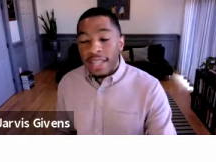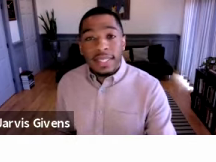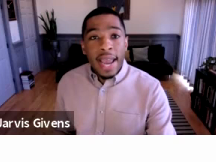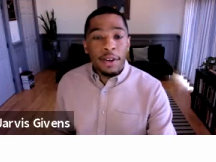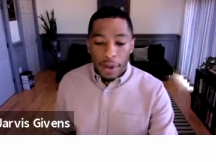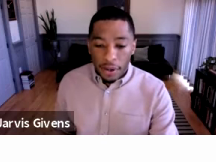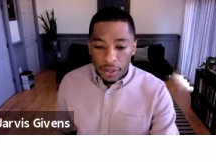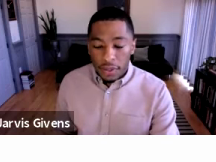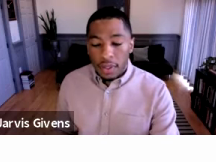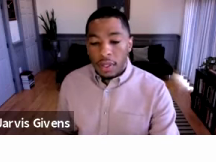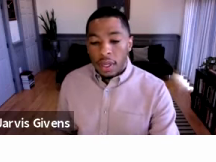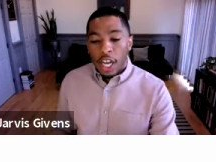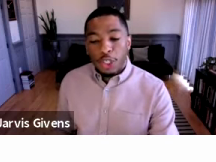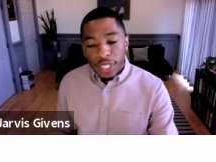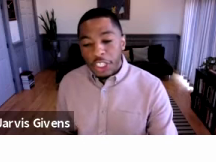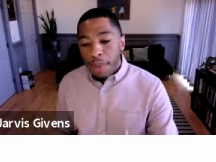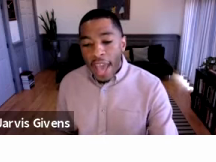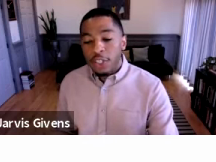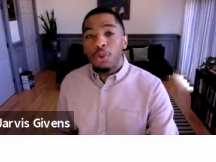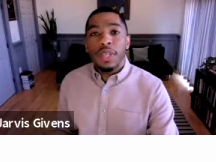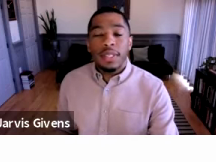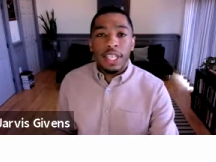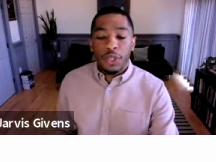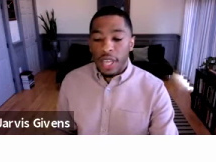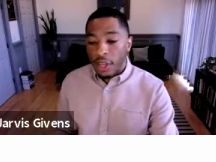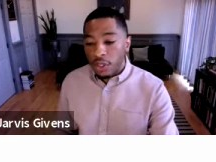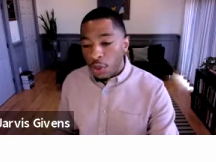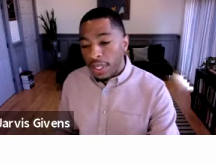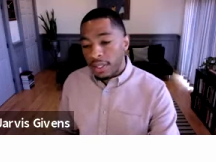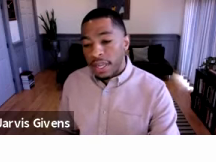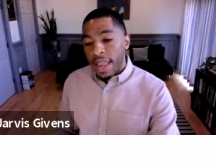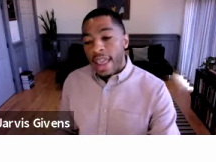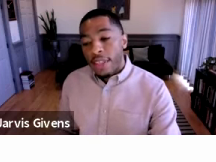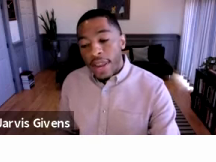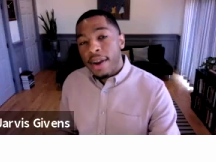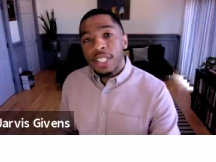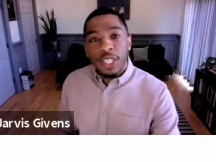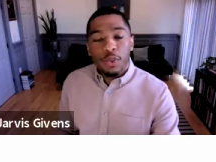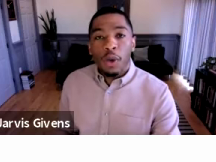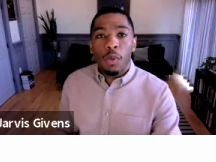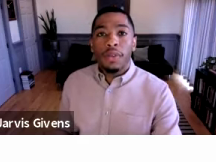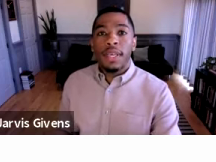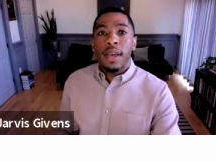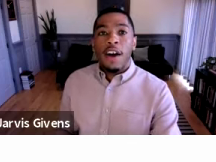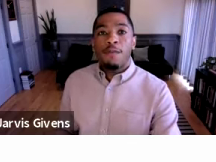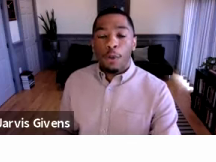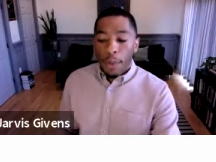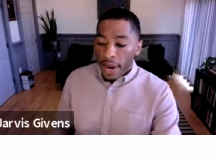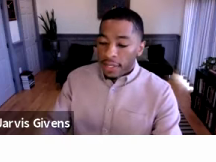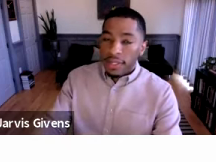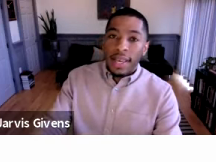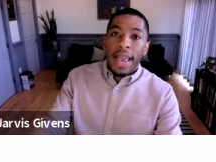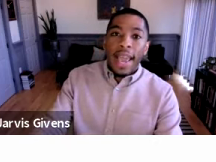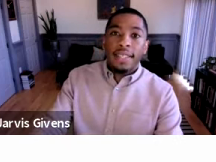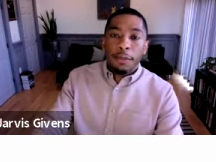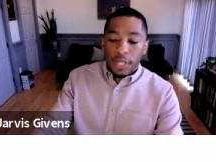book as standard bearers, a tradition passed through these teachers and their students, and their heritage is one worthy of both